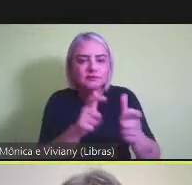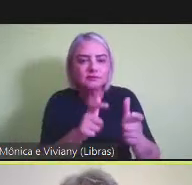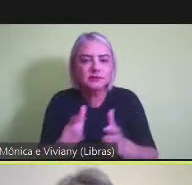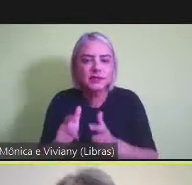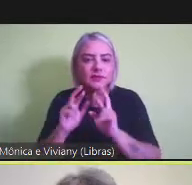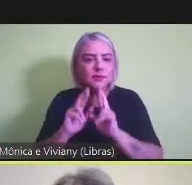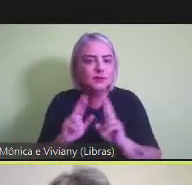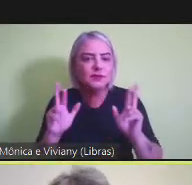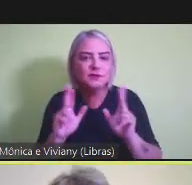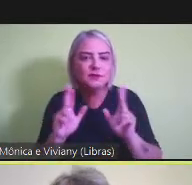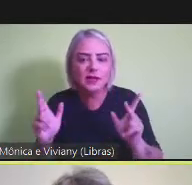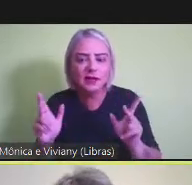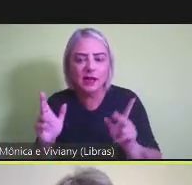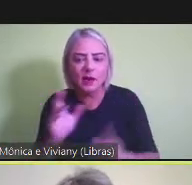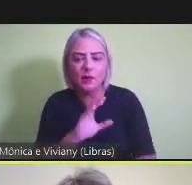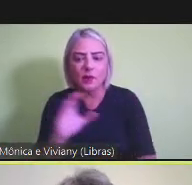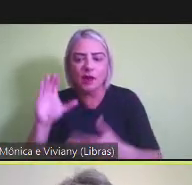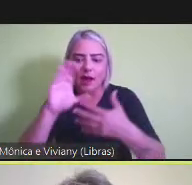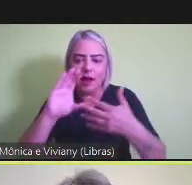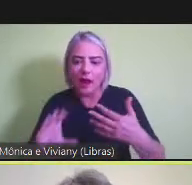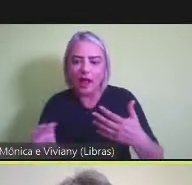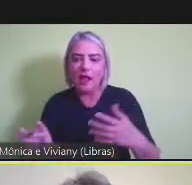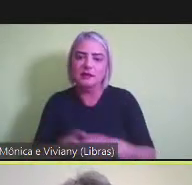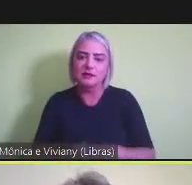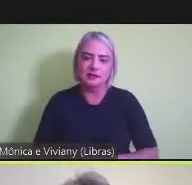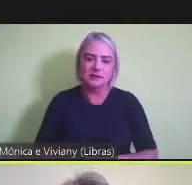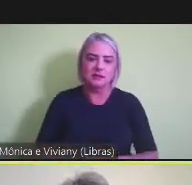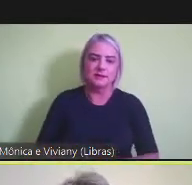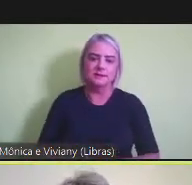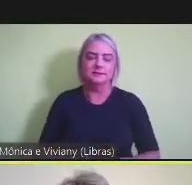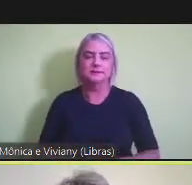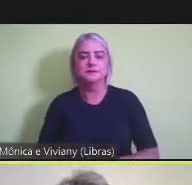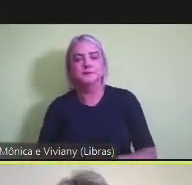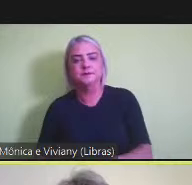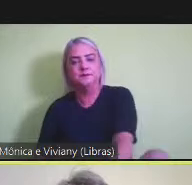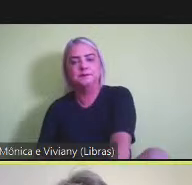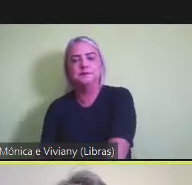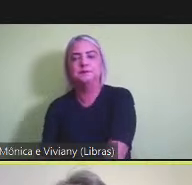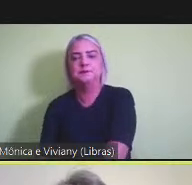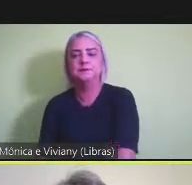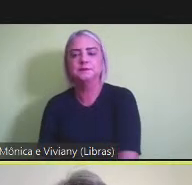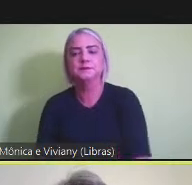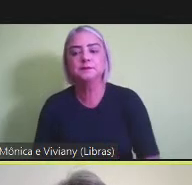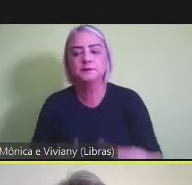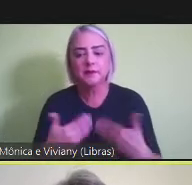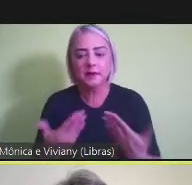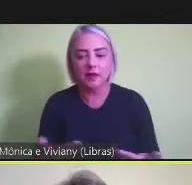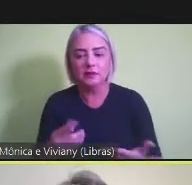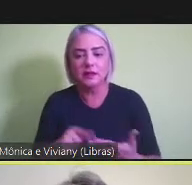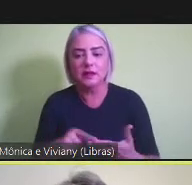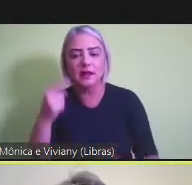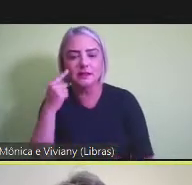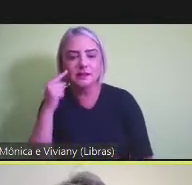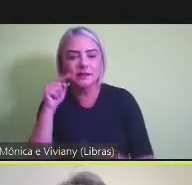work with these different places and to deal with these different types of consumption.